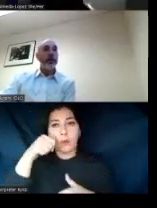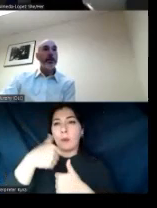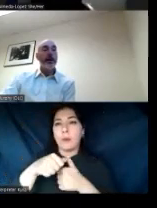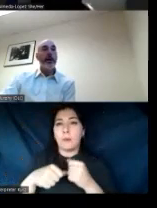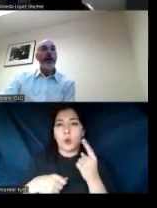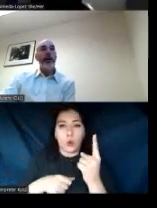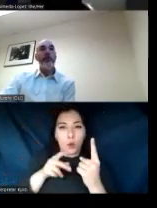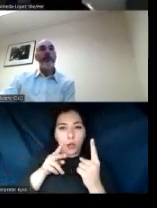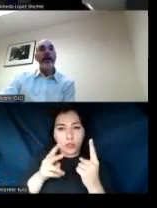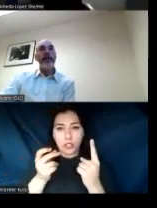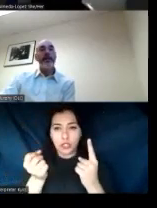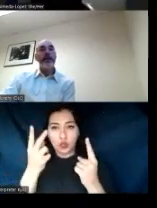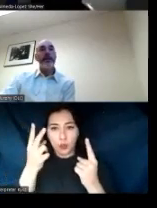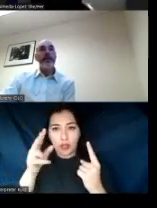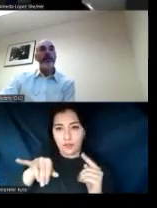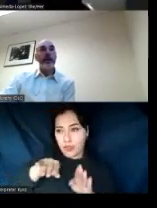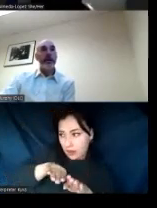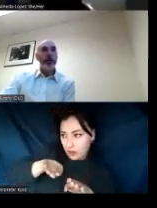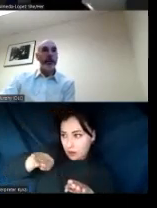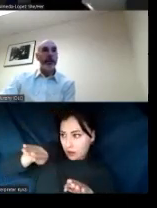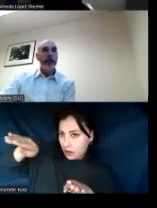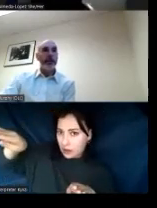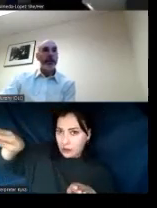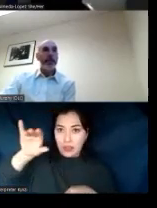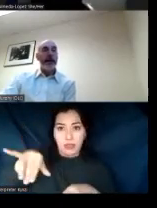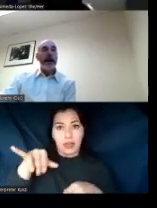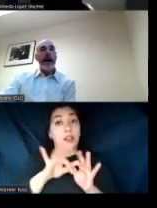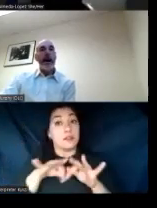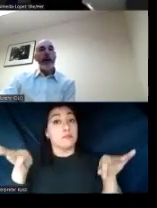slope is very important.